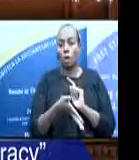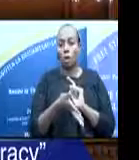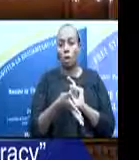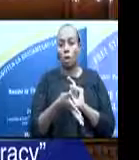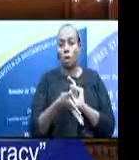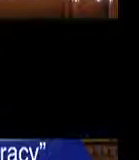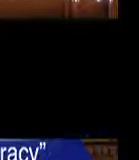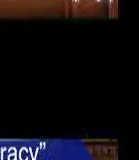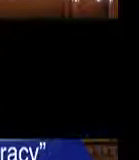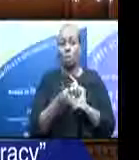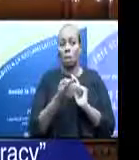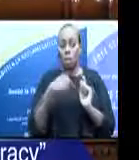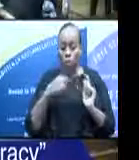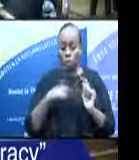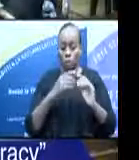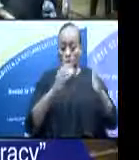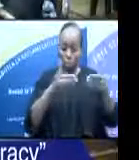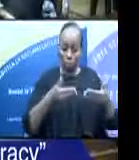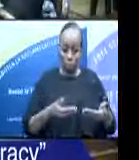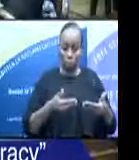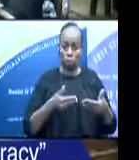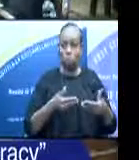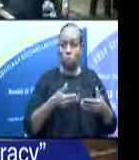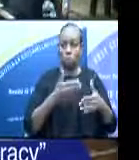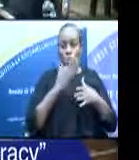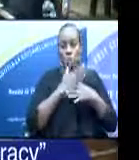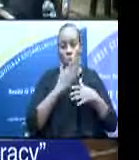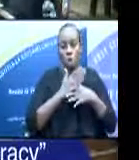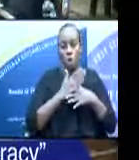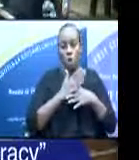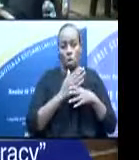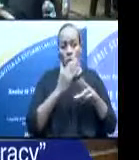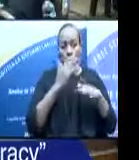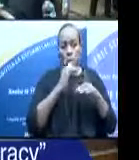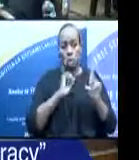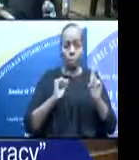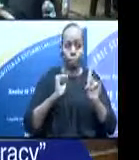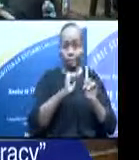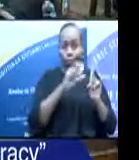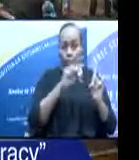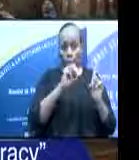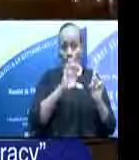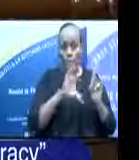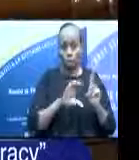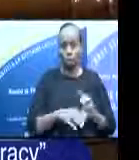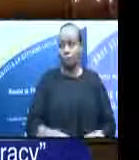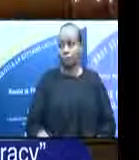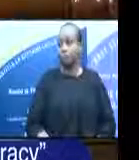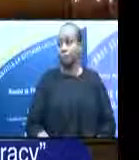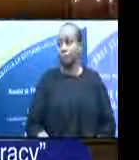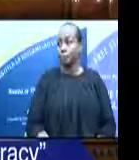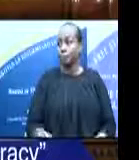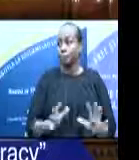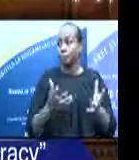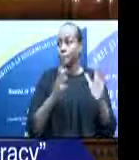as we usher and welcome a new sheriff in town. Thank you. Jay.